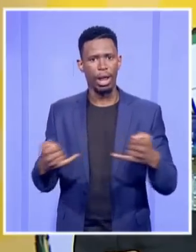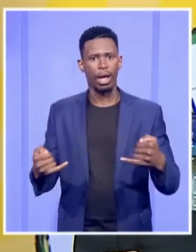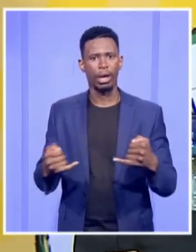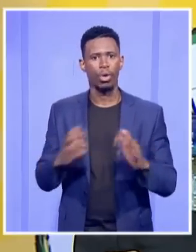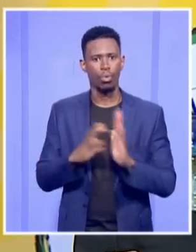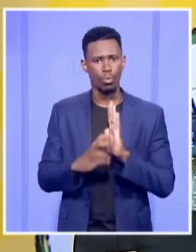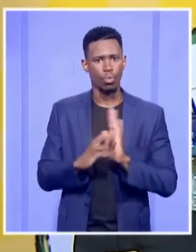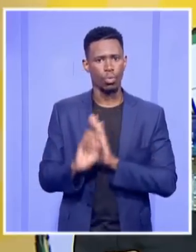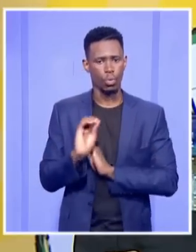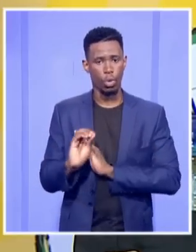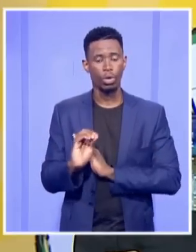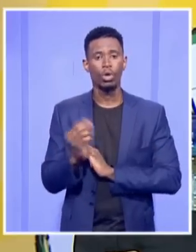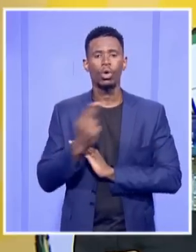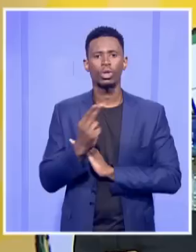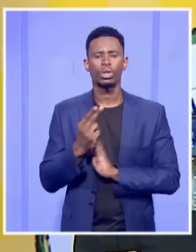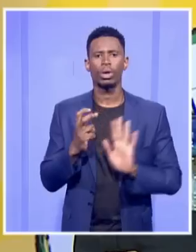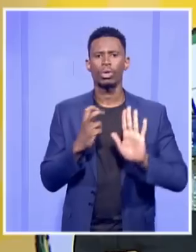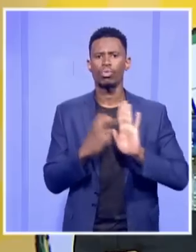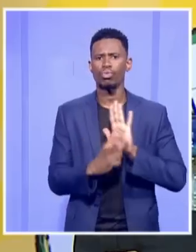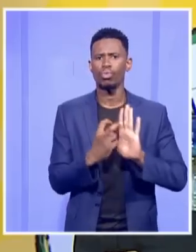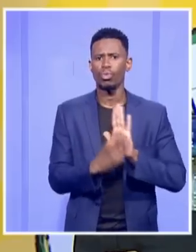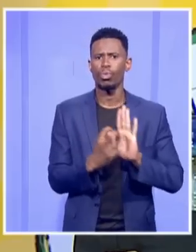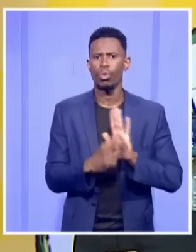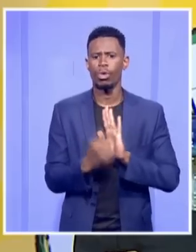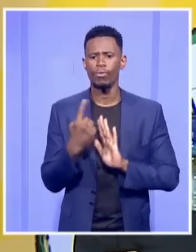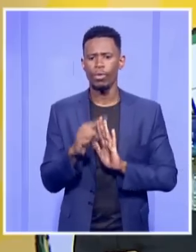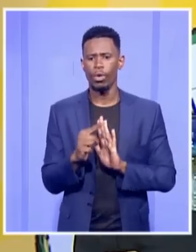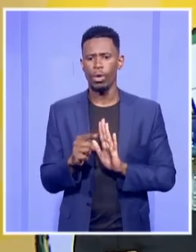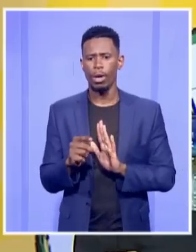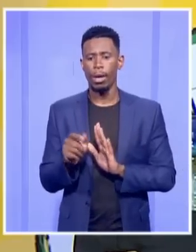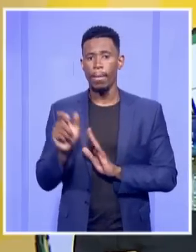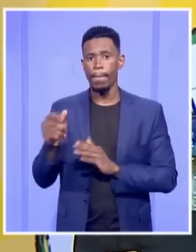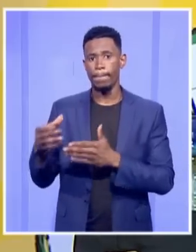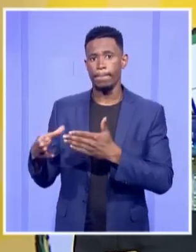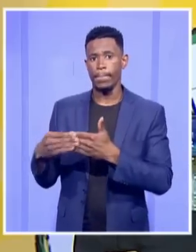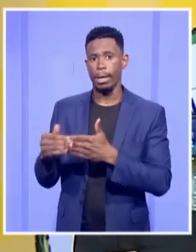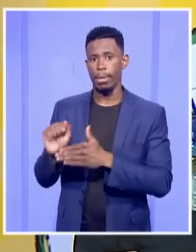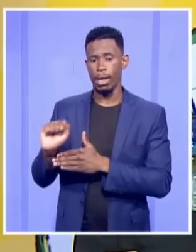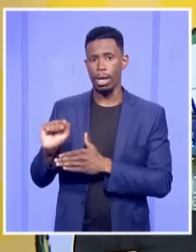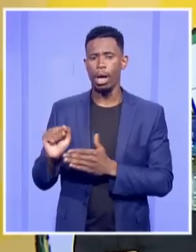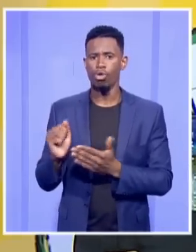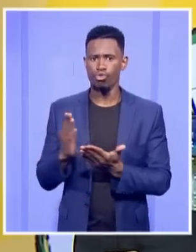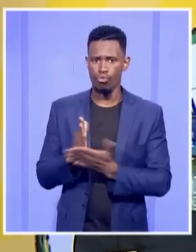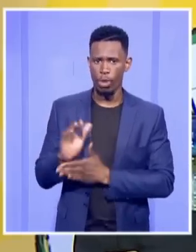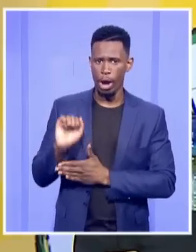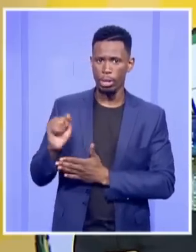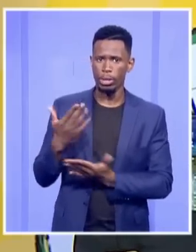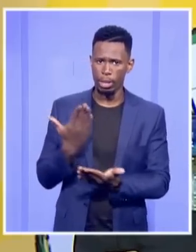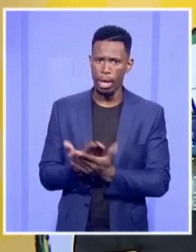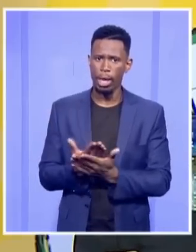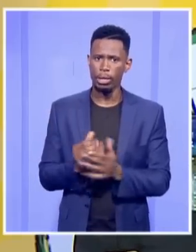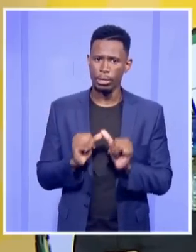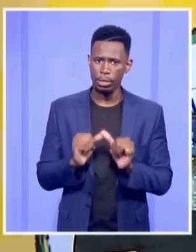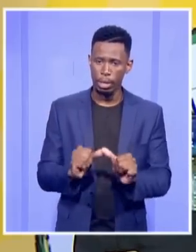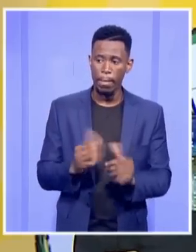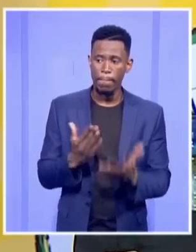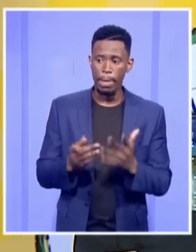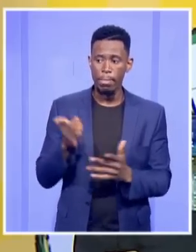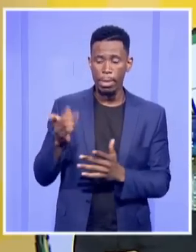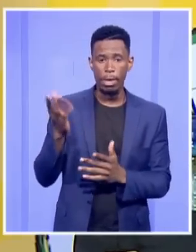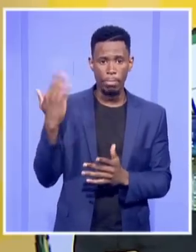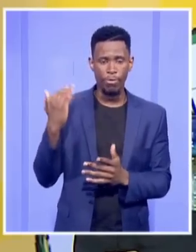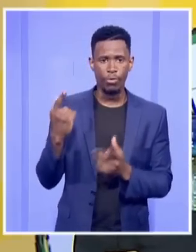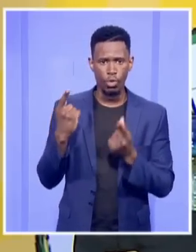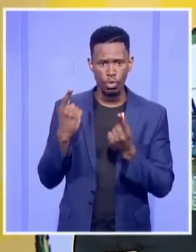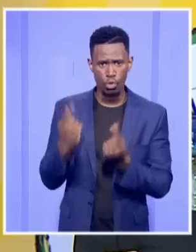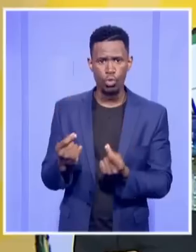the rule that deals with the right of a member to stand when such a member has been found guilty